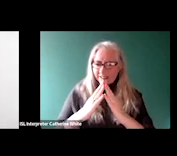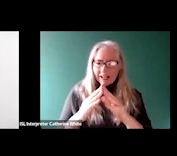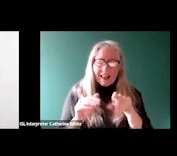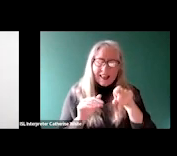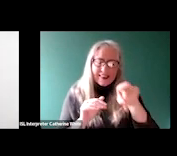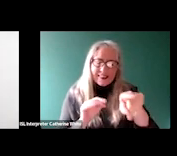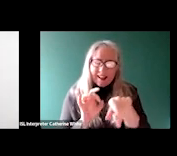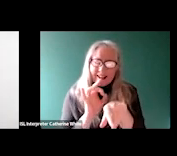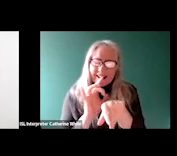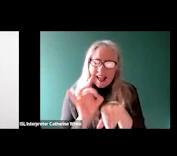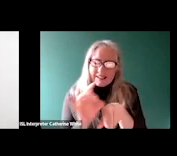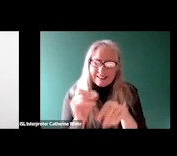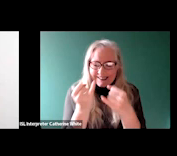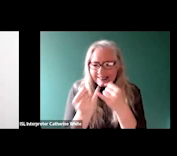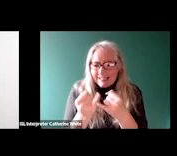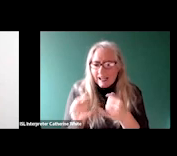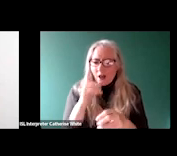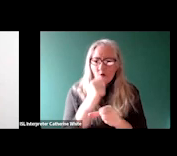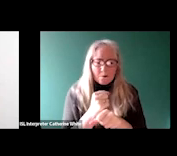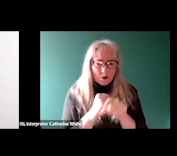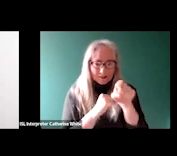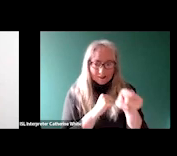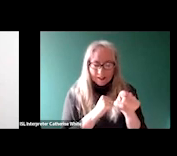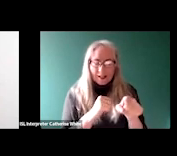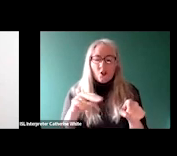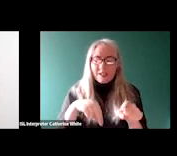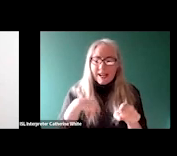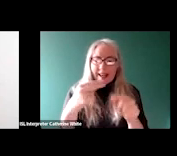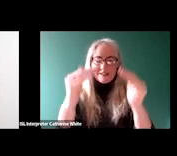of detail we're talking about. I'll move on to the next slide.